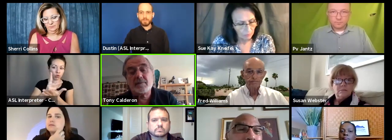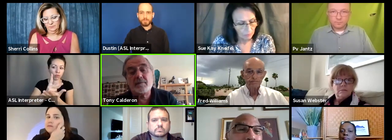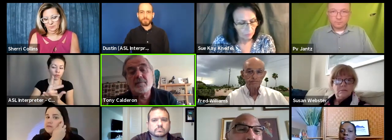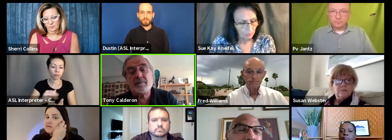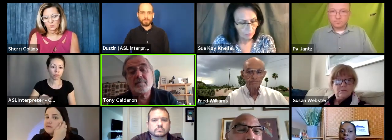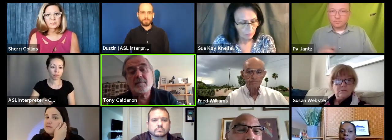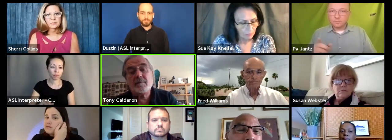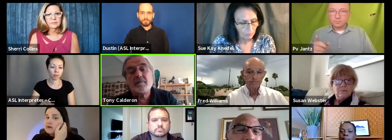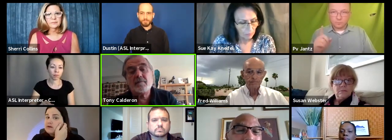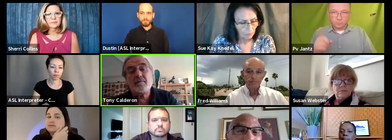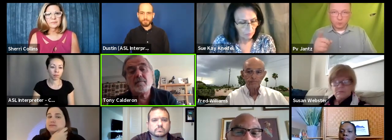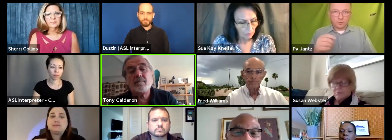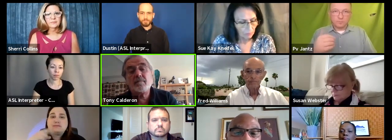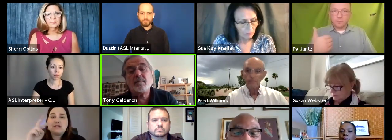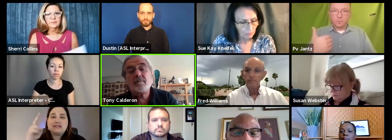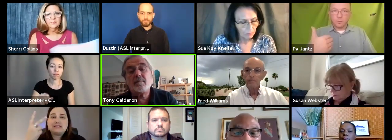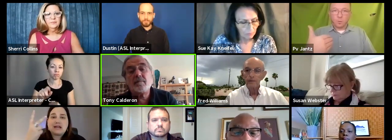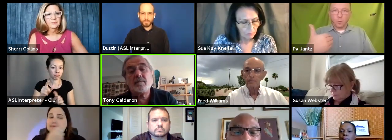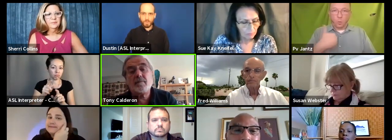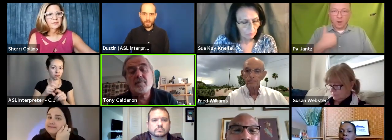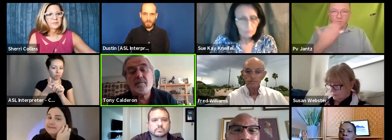is.